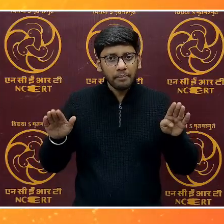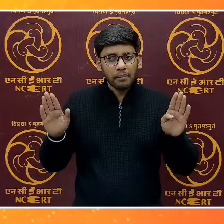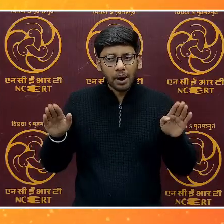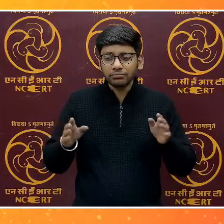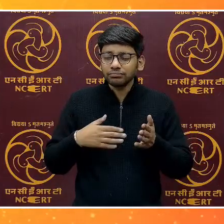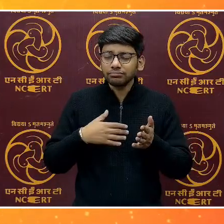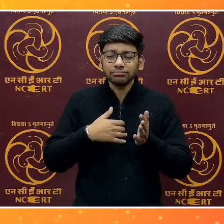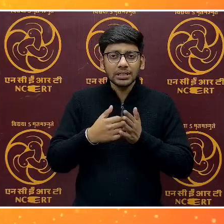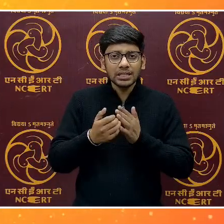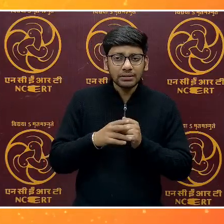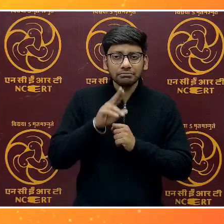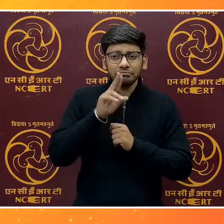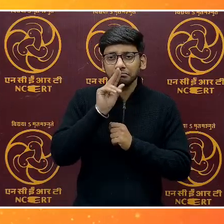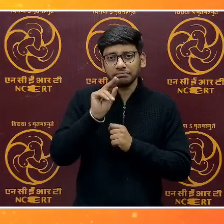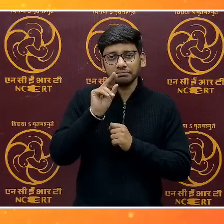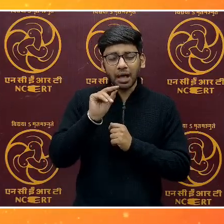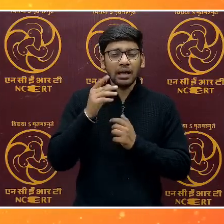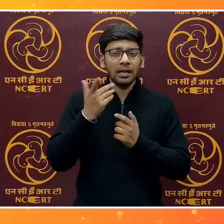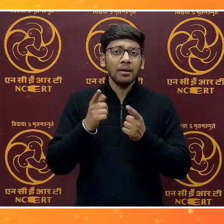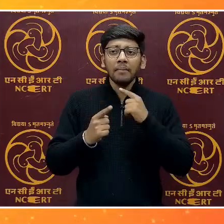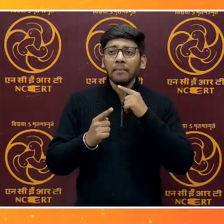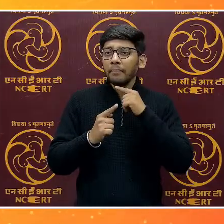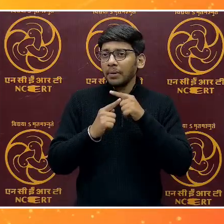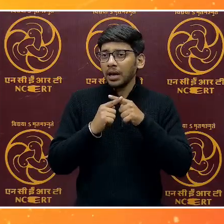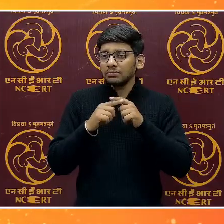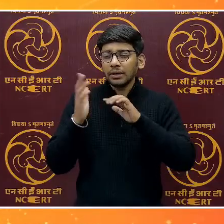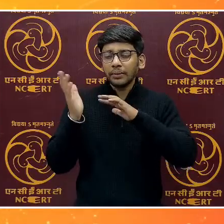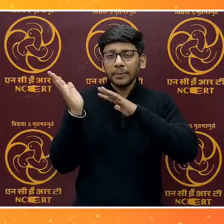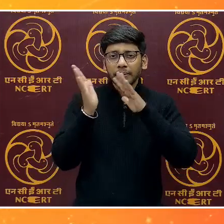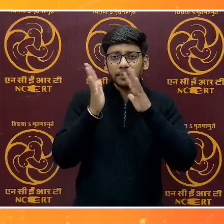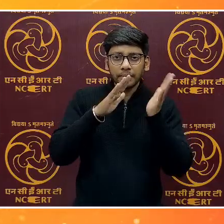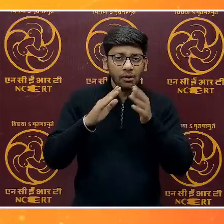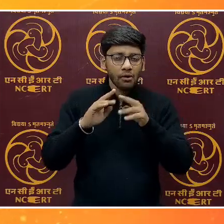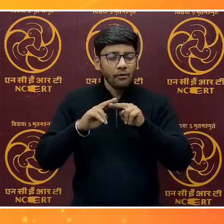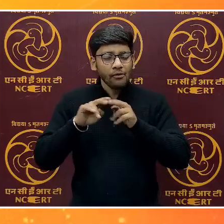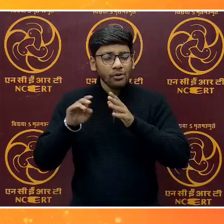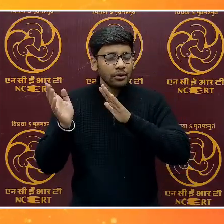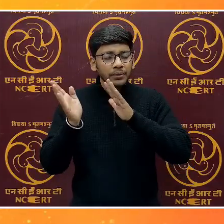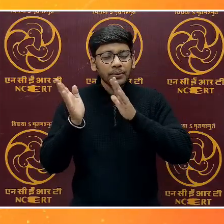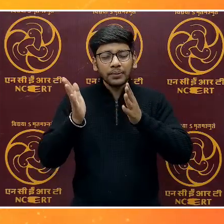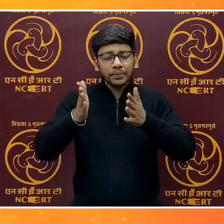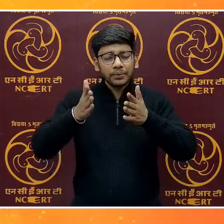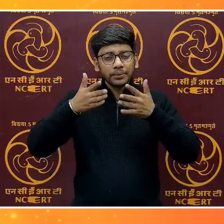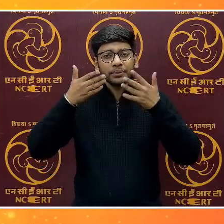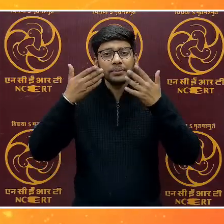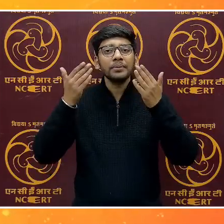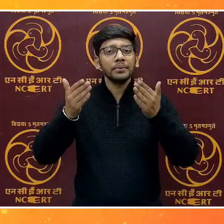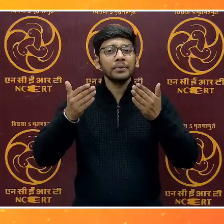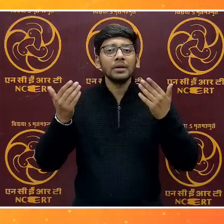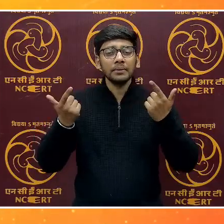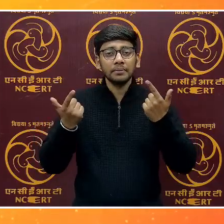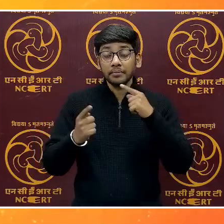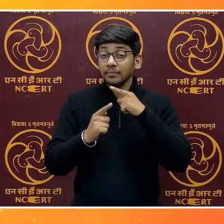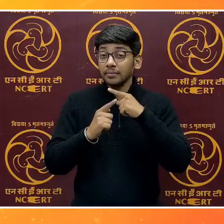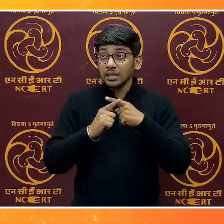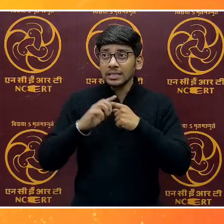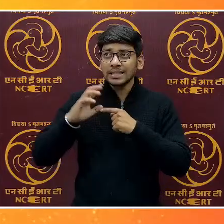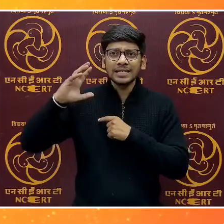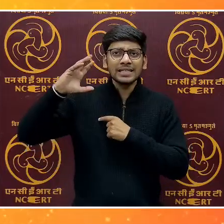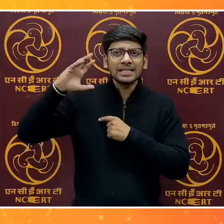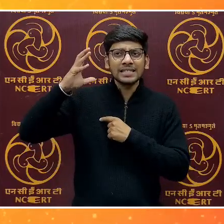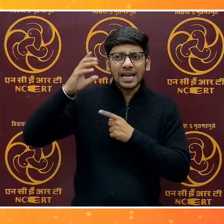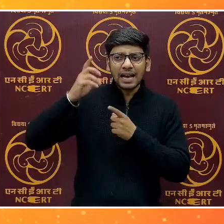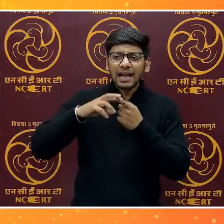flocking and chirping and the air is so fresh. And have you wondered why does the sun look different in